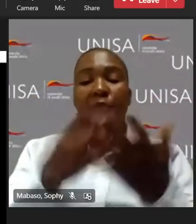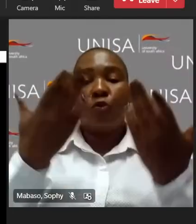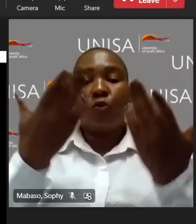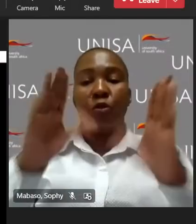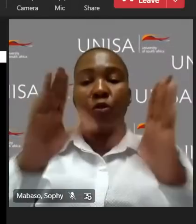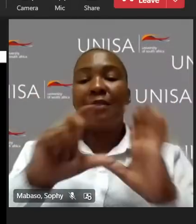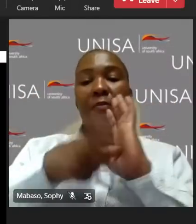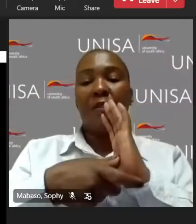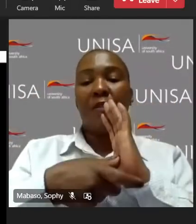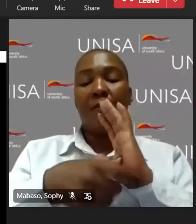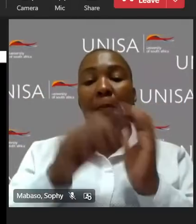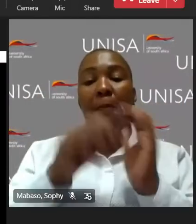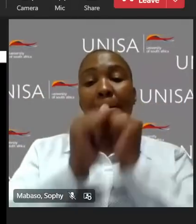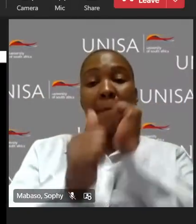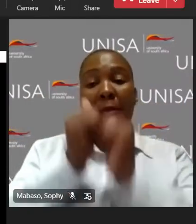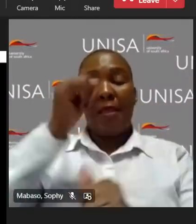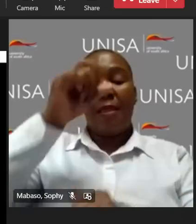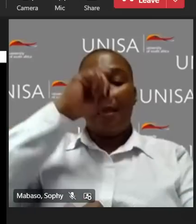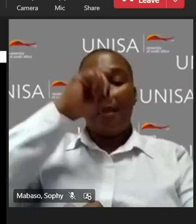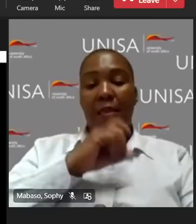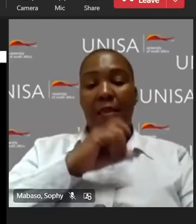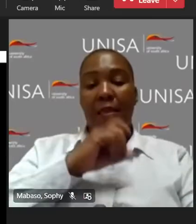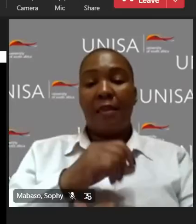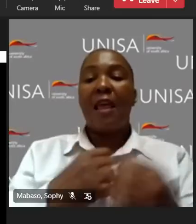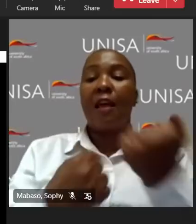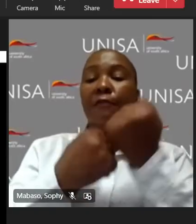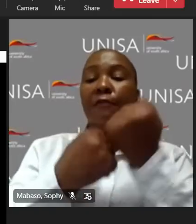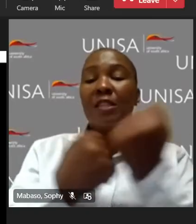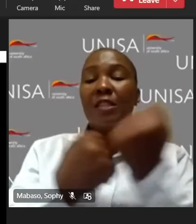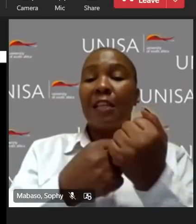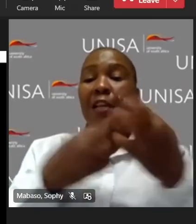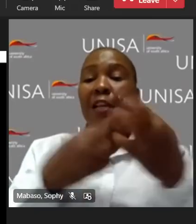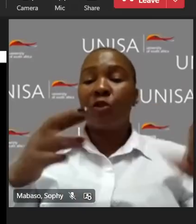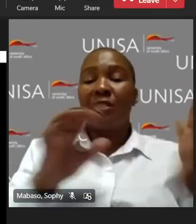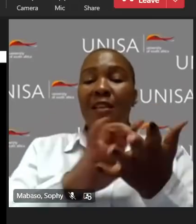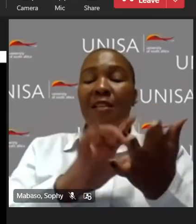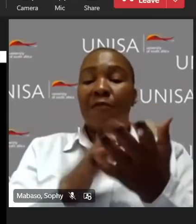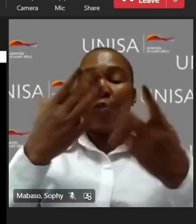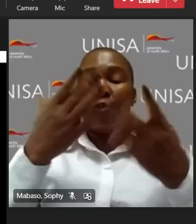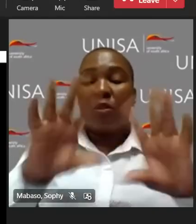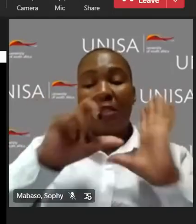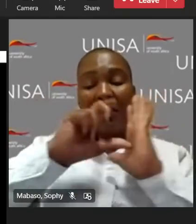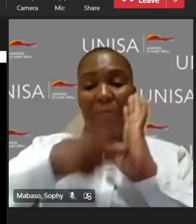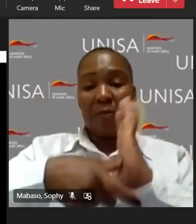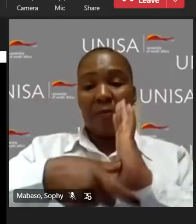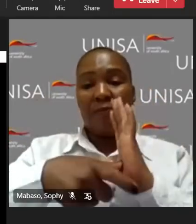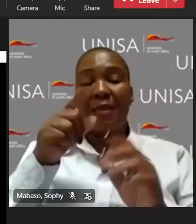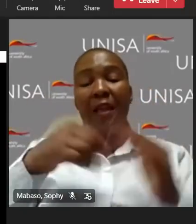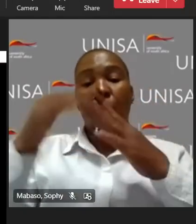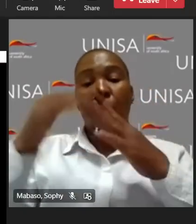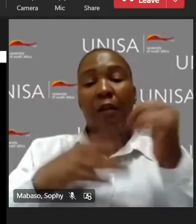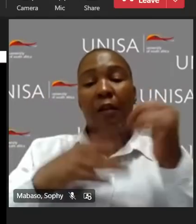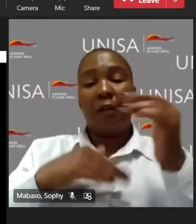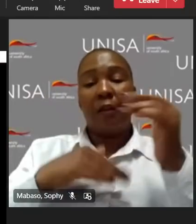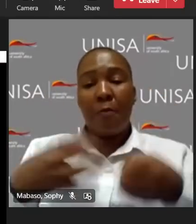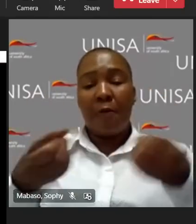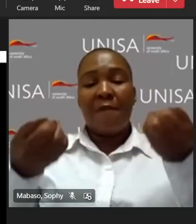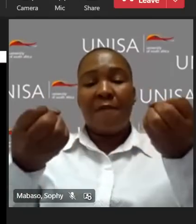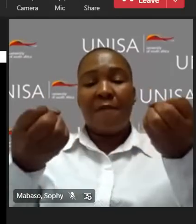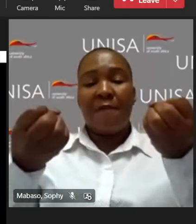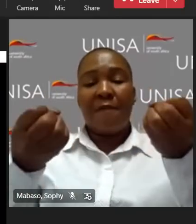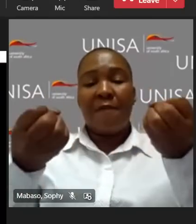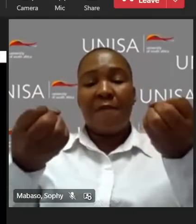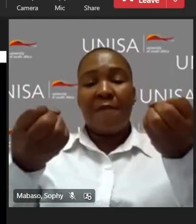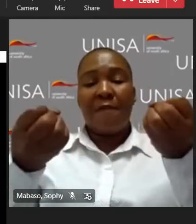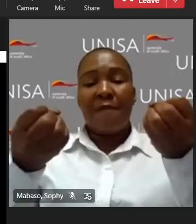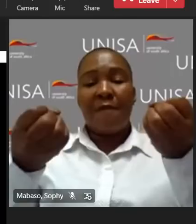Ladies and gentlemen, the Advocacy and Resource Center for Students with Disability was established to provide for the wide